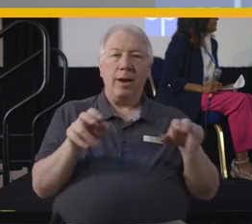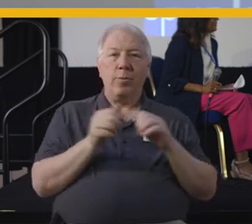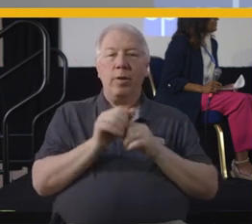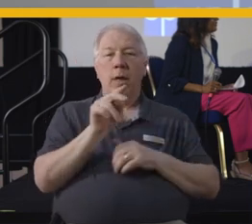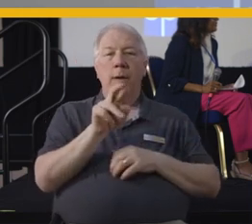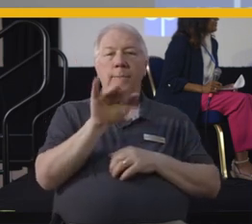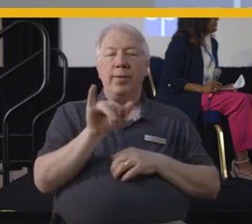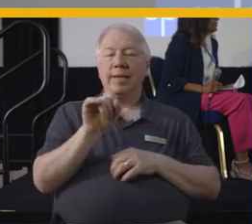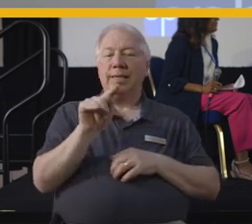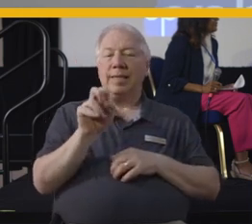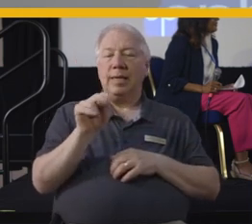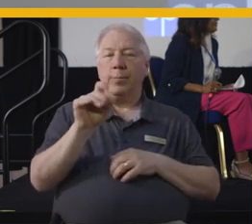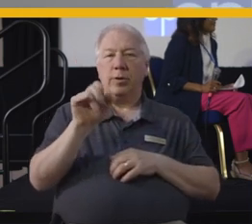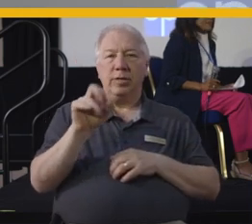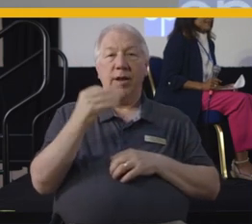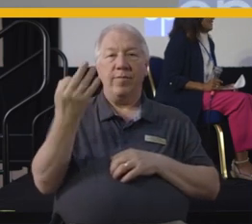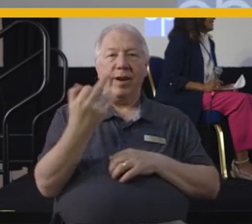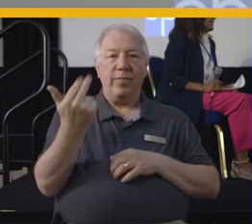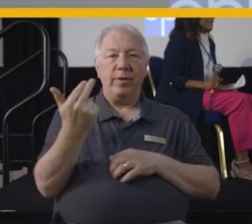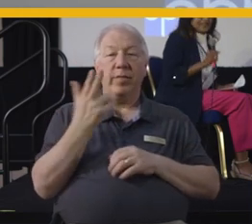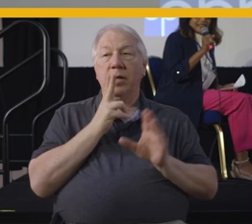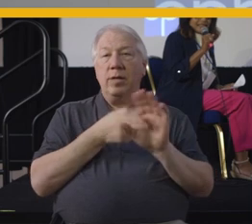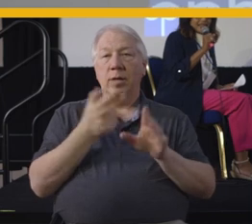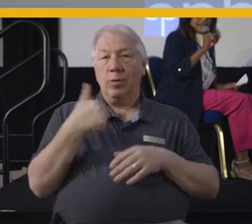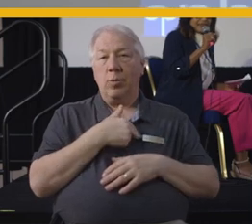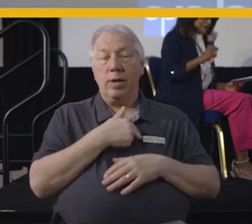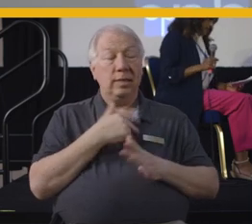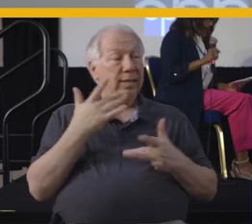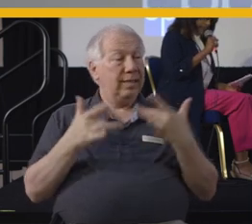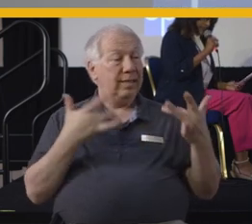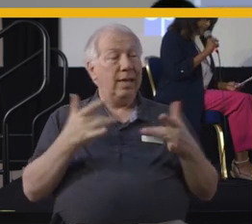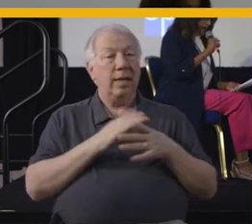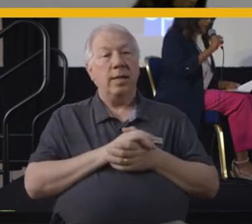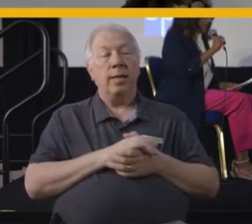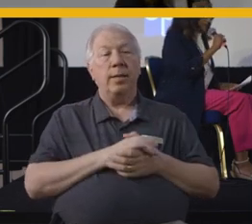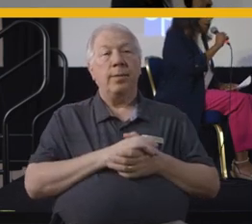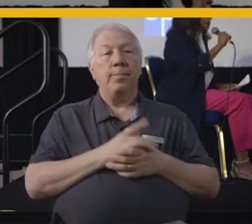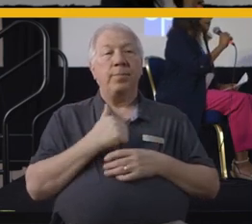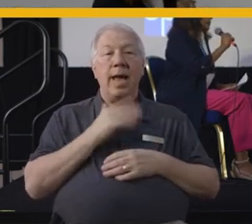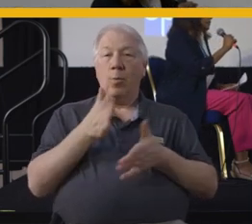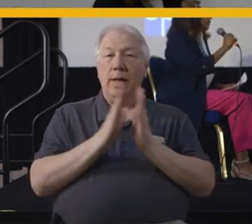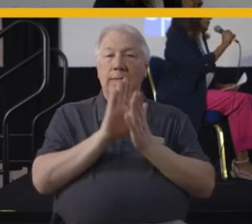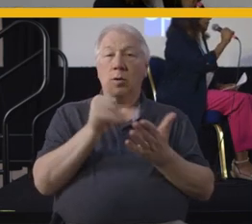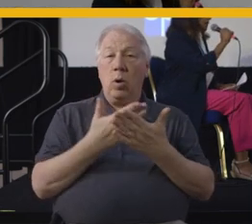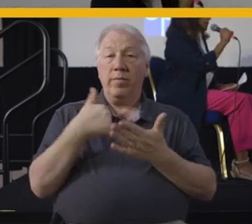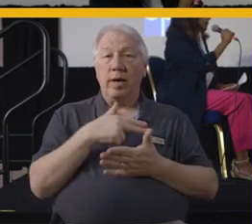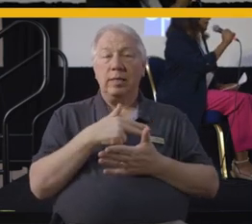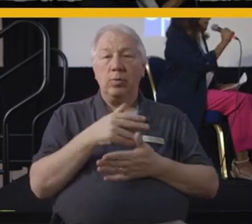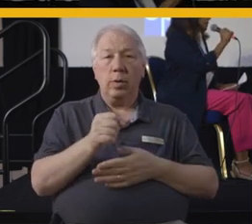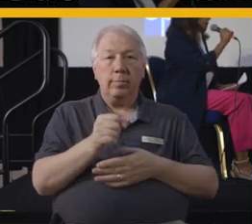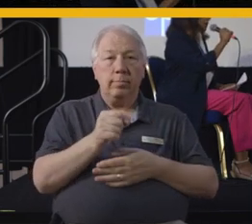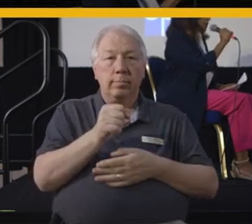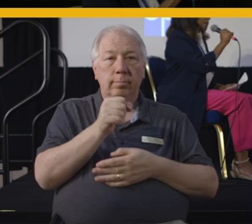Mary Steenburgen on Friday the 13th. So join us. That's exciting. And I'm going to ask all of us to hold the mic